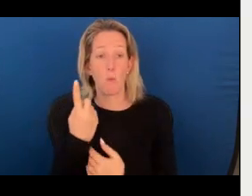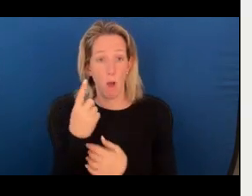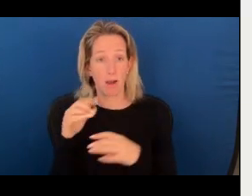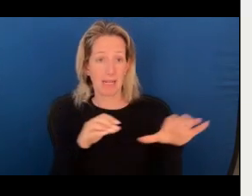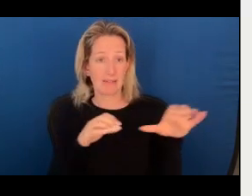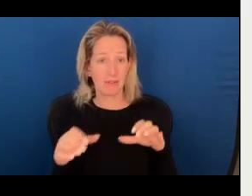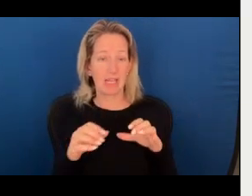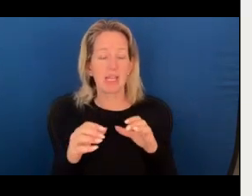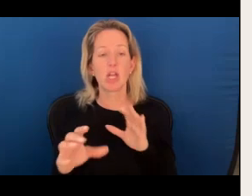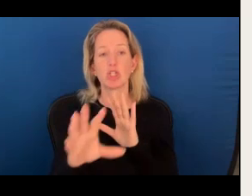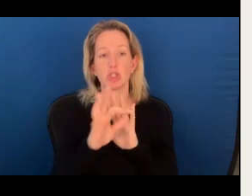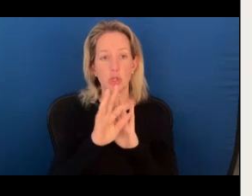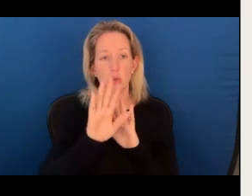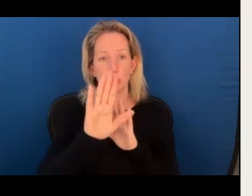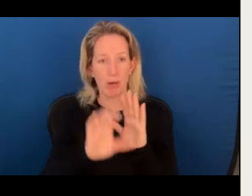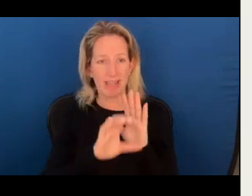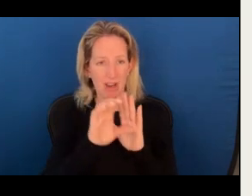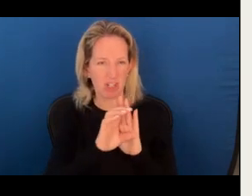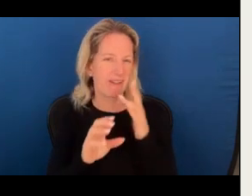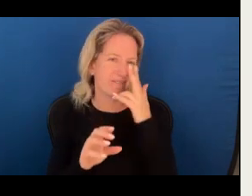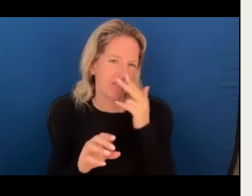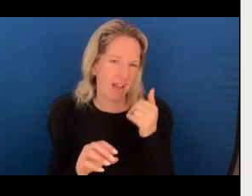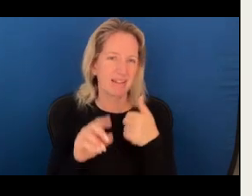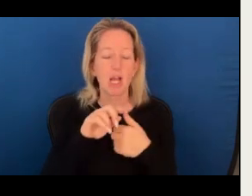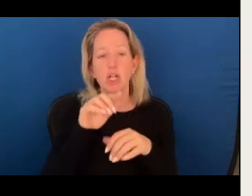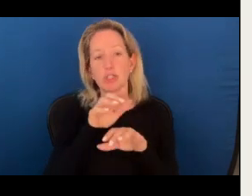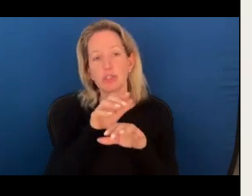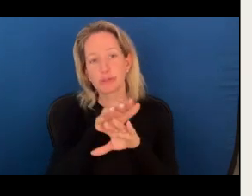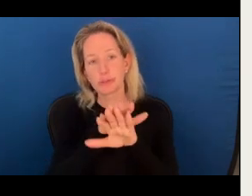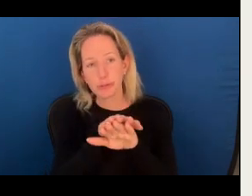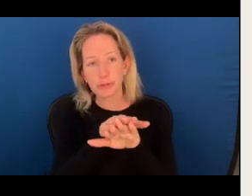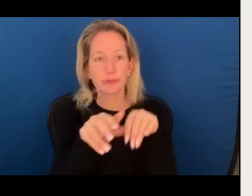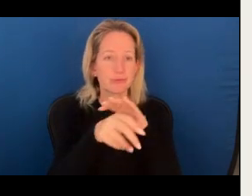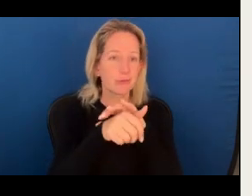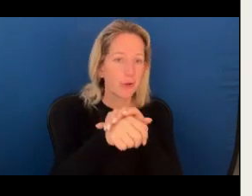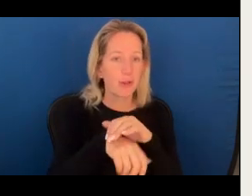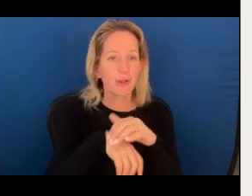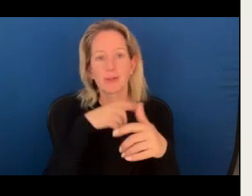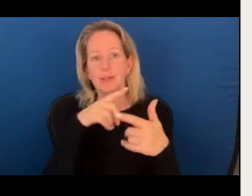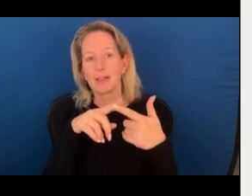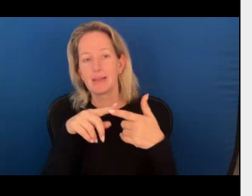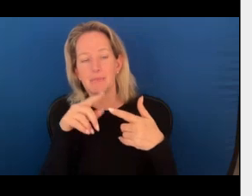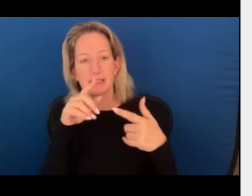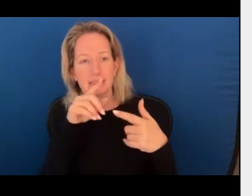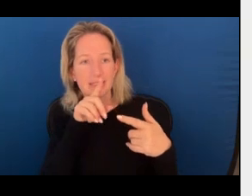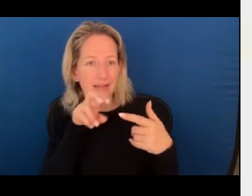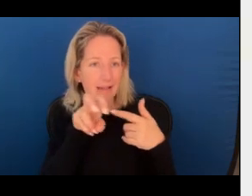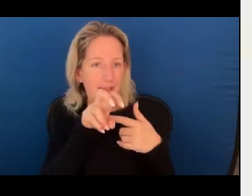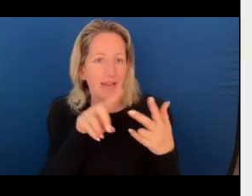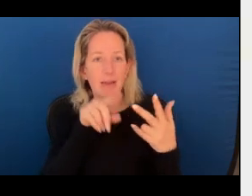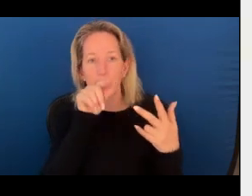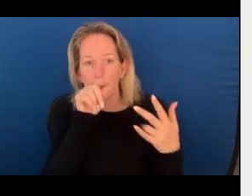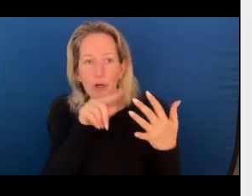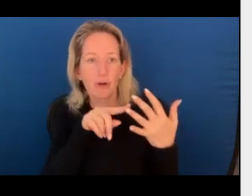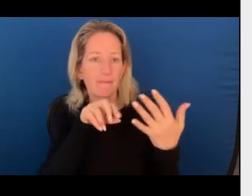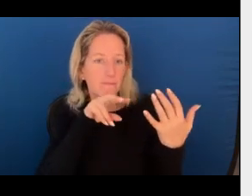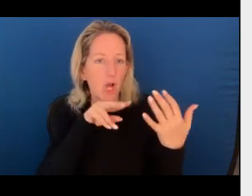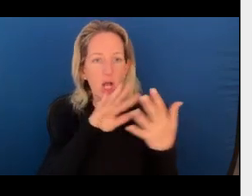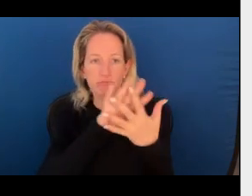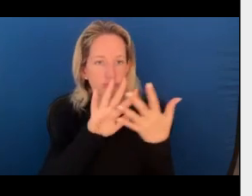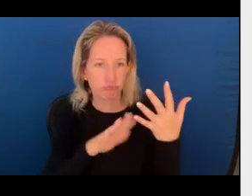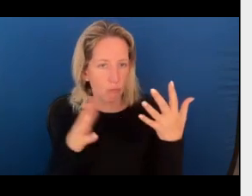know, you're going to be a turtle, you're a snake, you're a frog, you're a bird, whatever. And then they give them a list of, okay, these are the types of things that